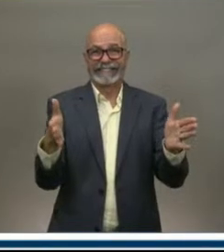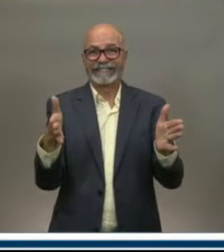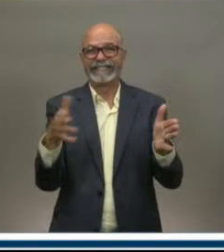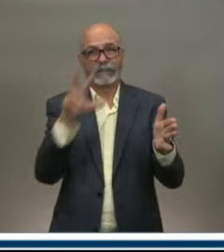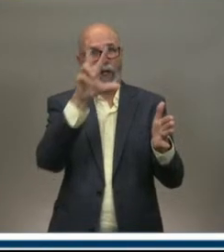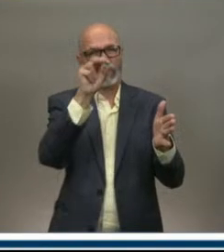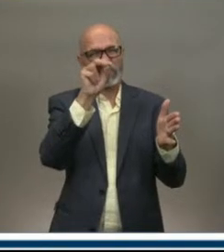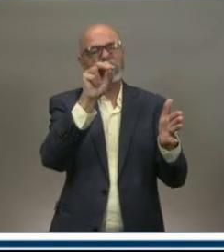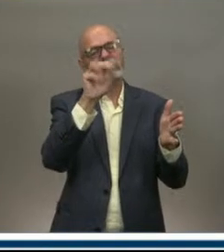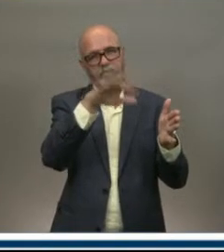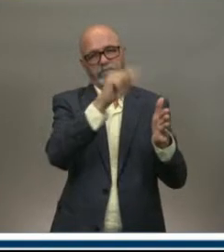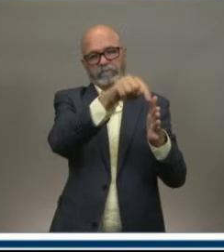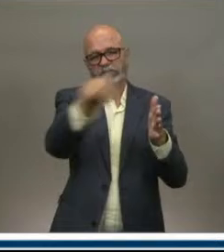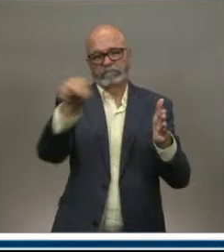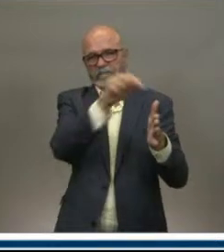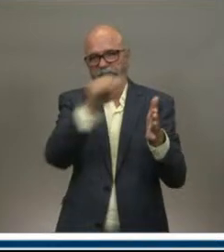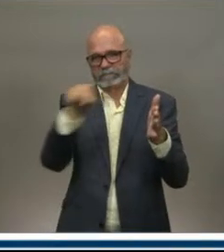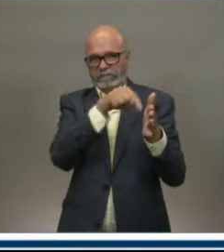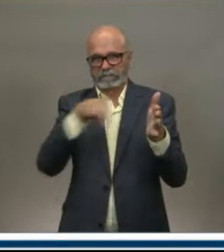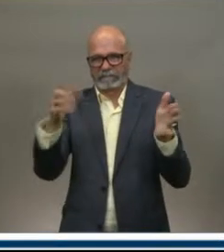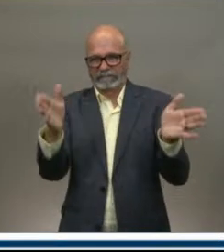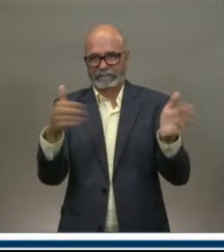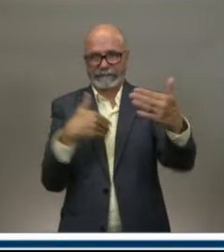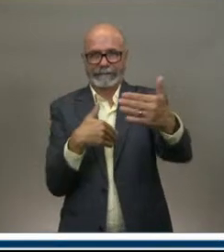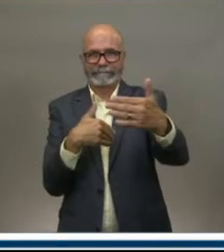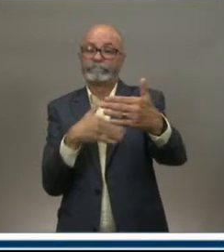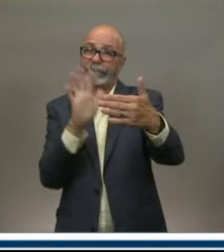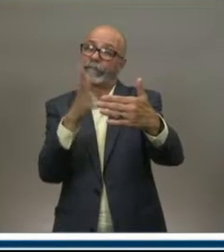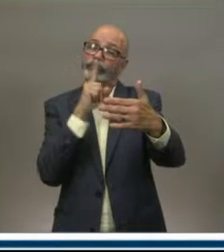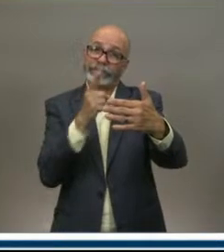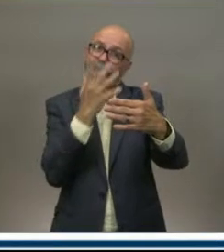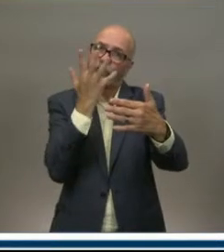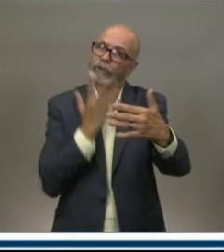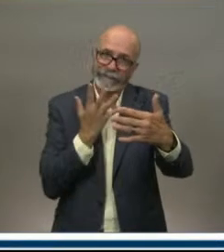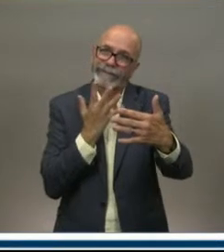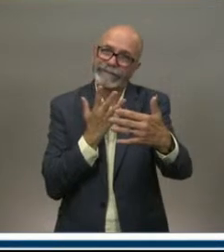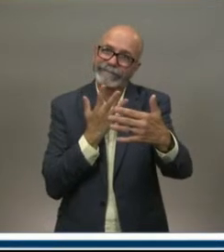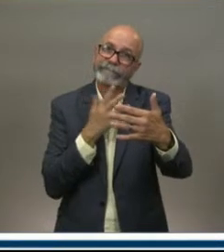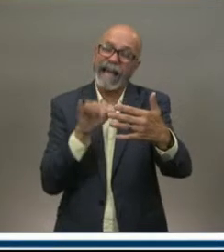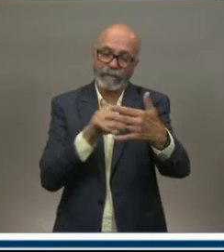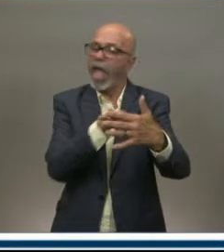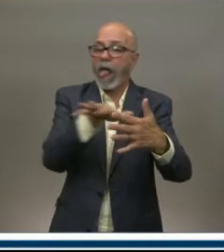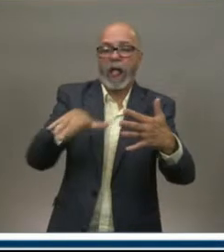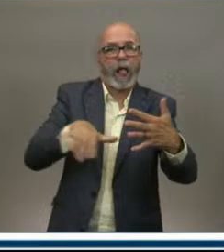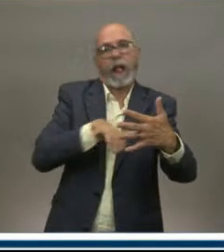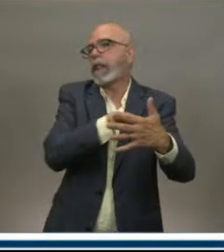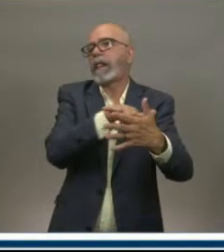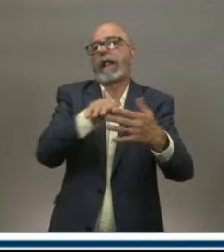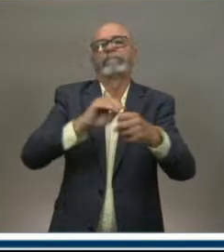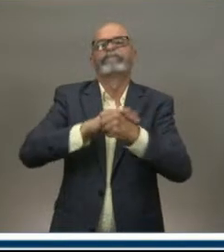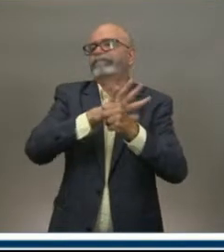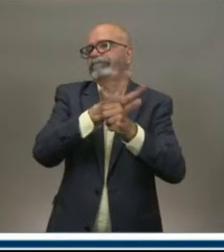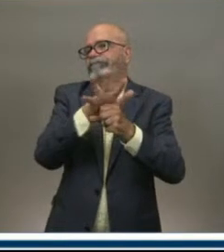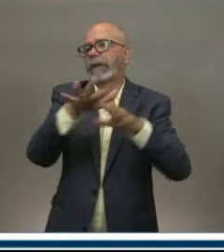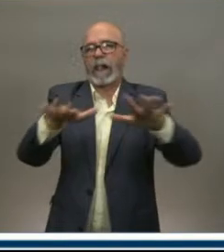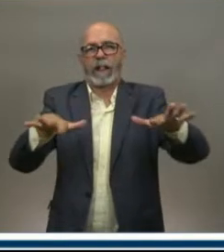outbreak. The unfortunate reality is the outbreak at that